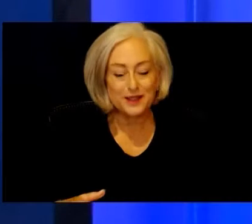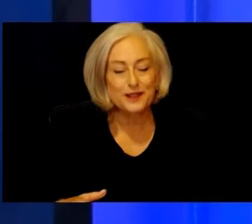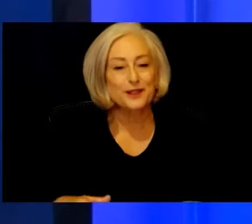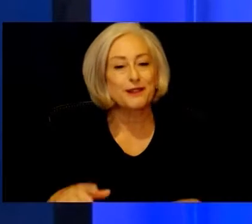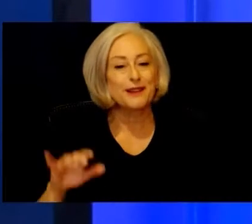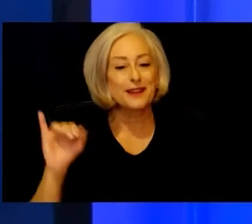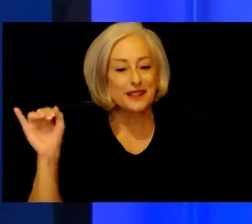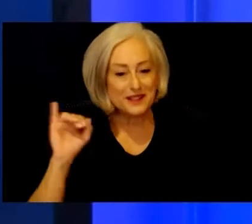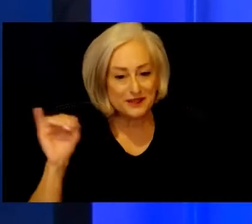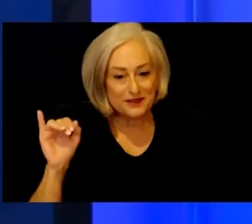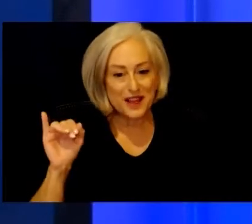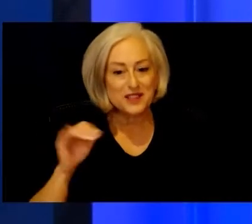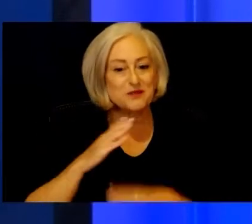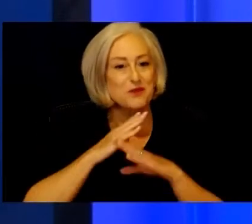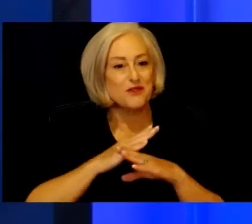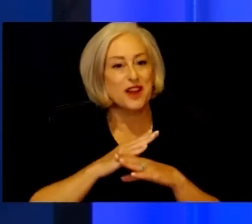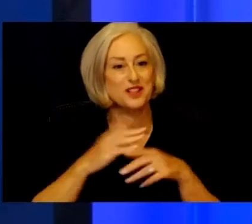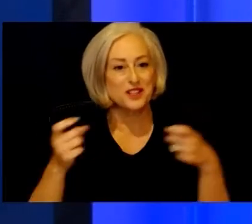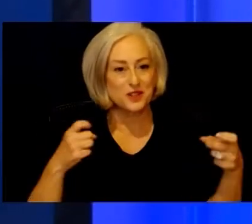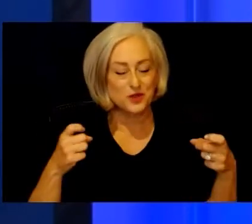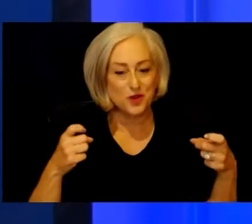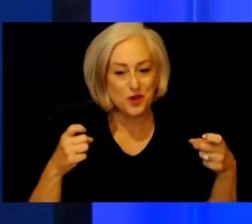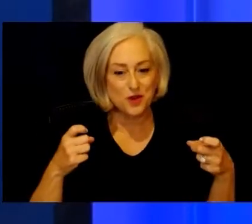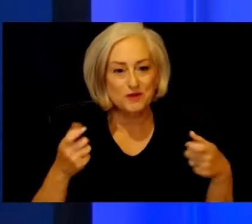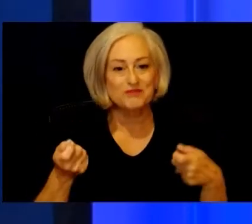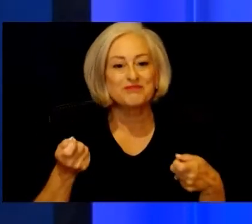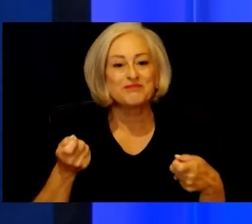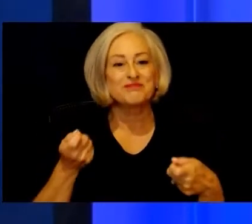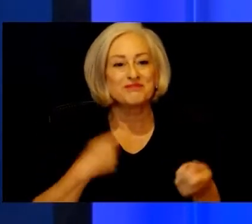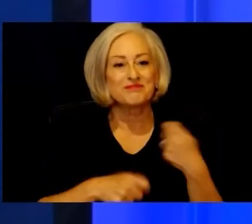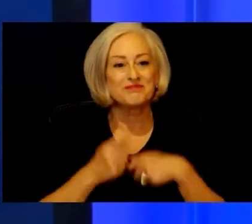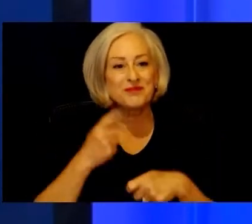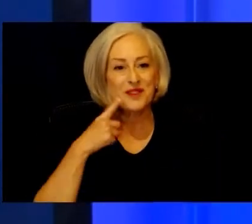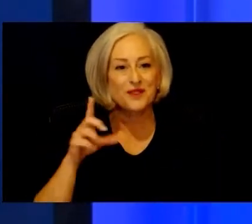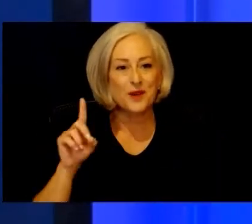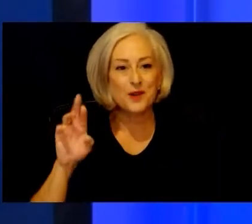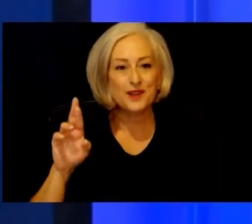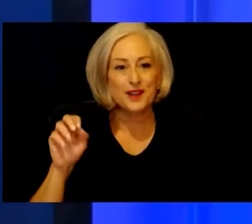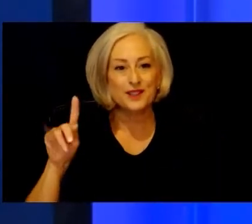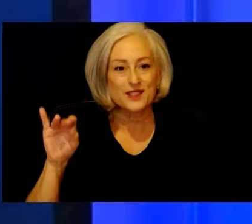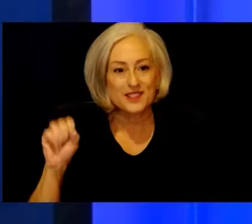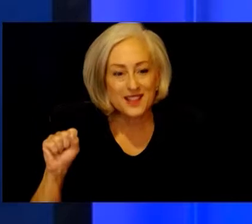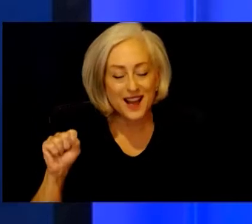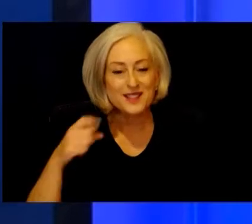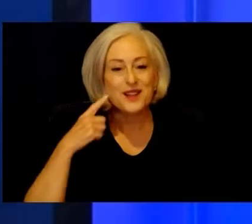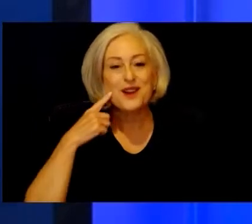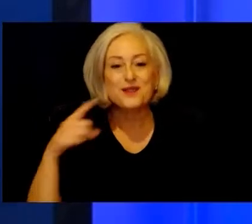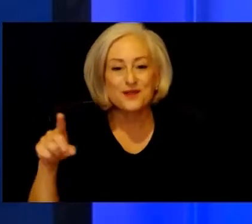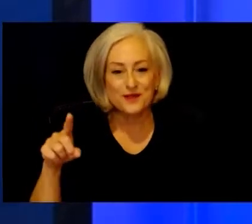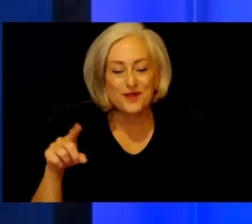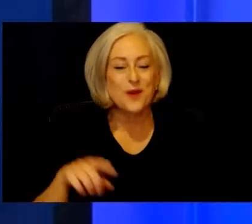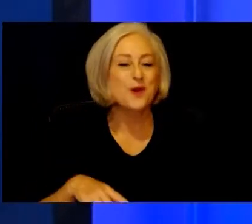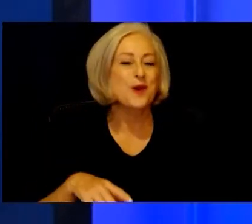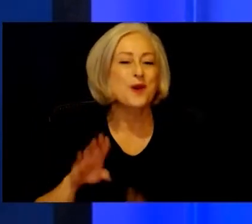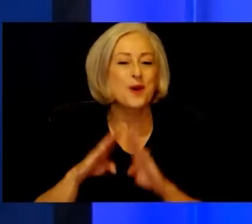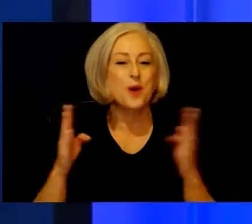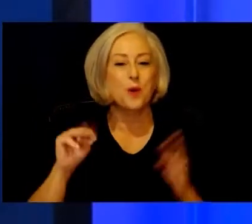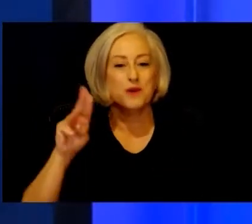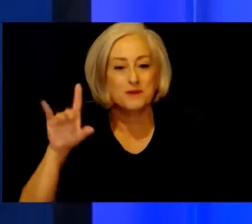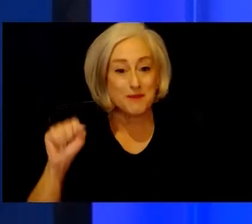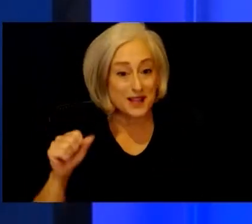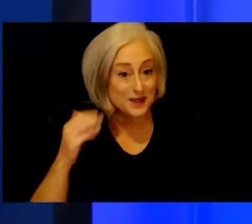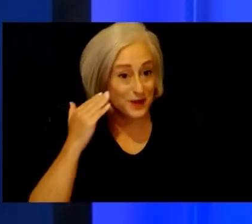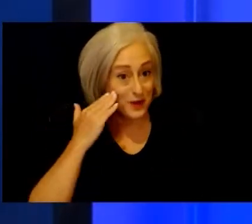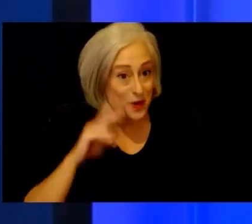esteemed Dr. Stites on Open Mics with Dr. Stites. When the boss is away, you know what that means. The infectious disease docs will get to take